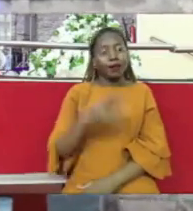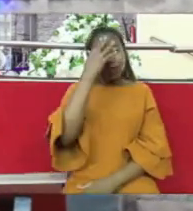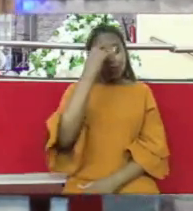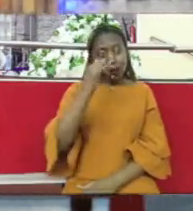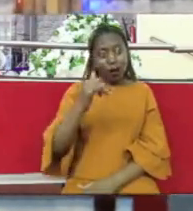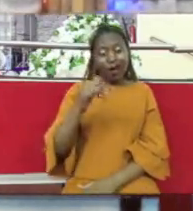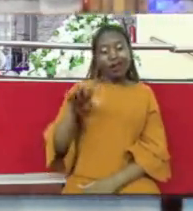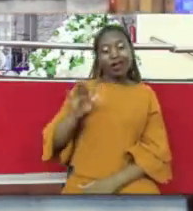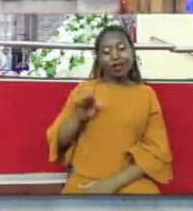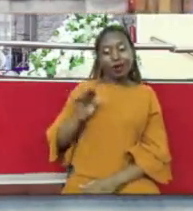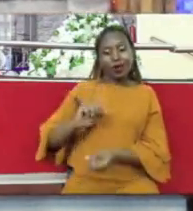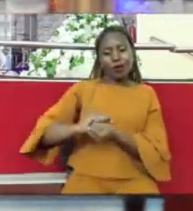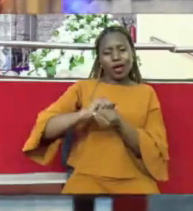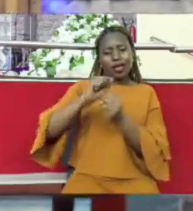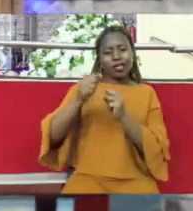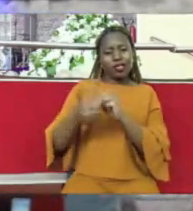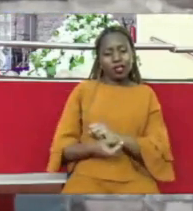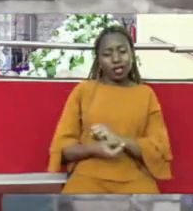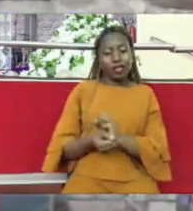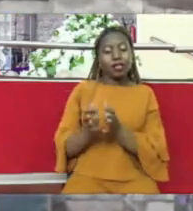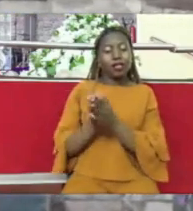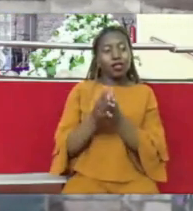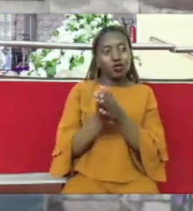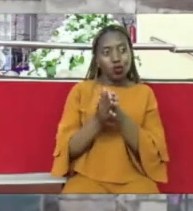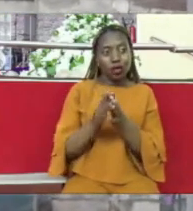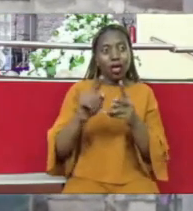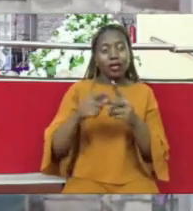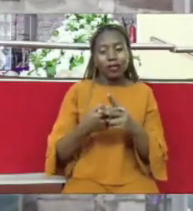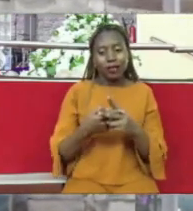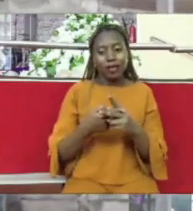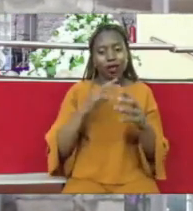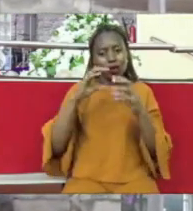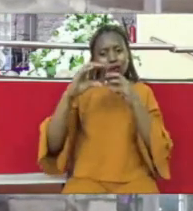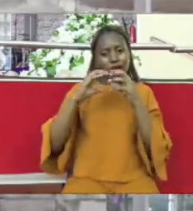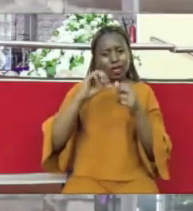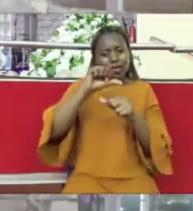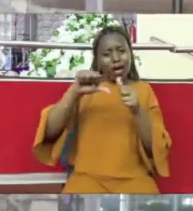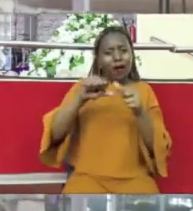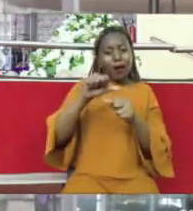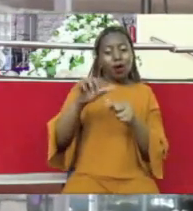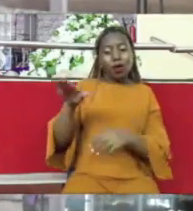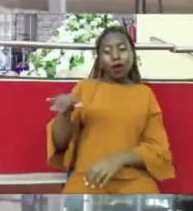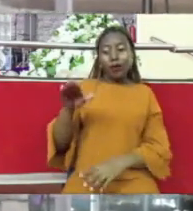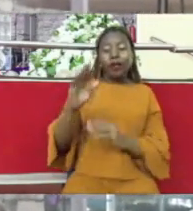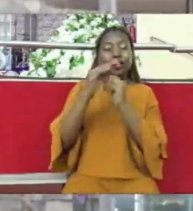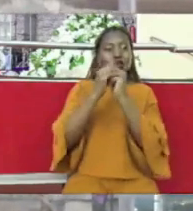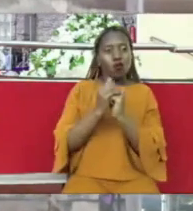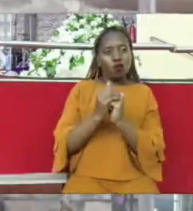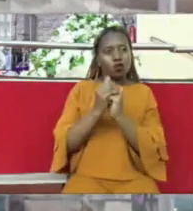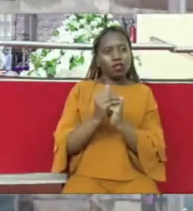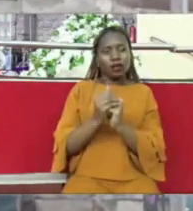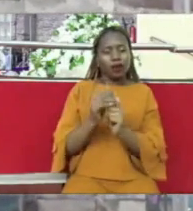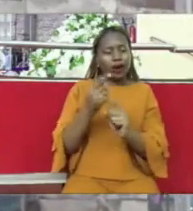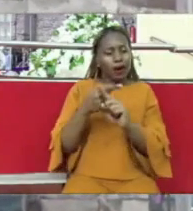talking of a place of worship. Kwa sababu anabadilisha mazungumzo na anaanza kuzungumza kuhusu mahali pa ibada. Yet the issue was not about